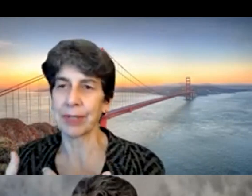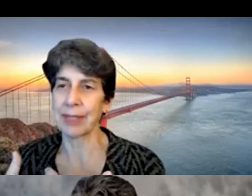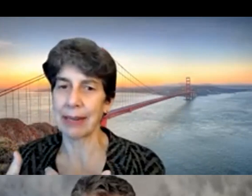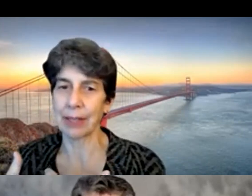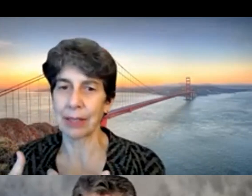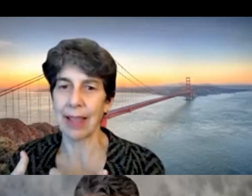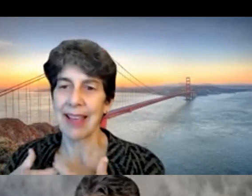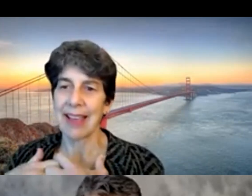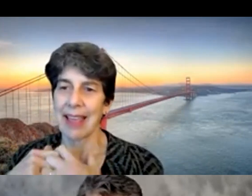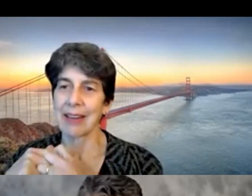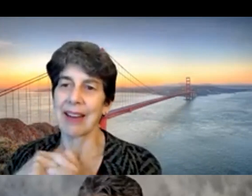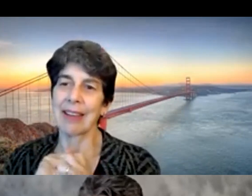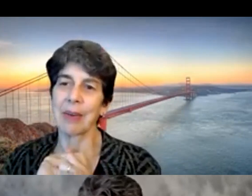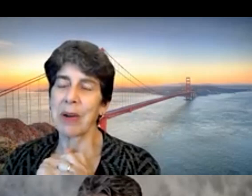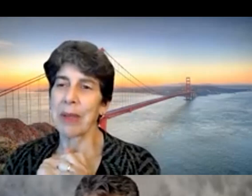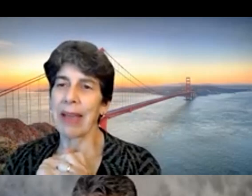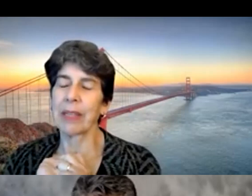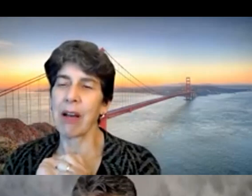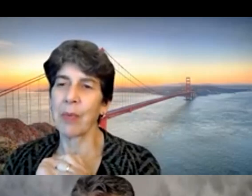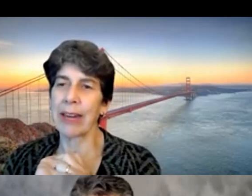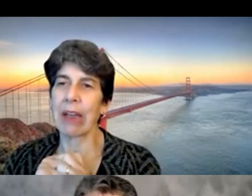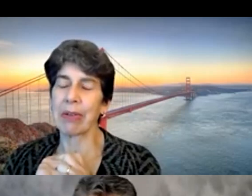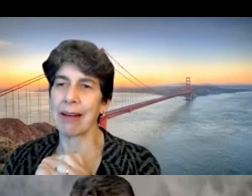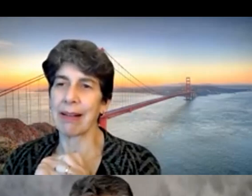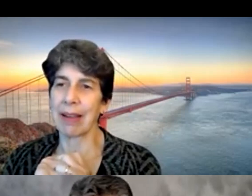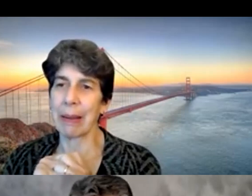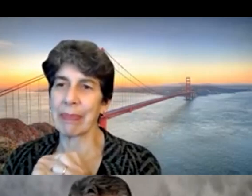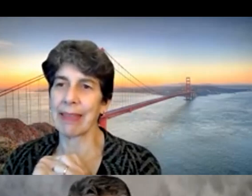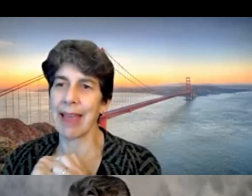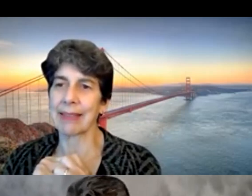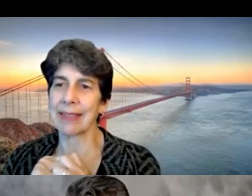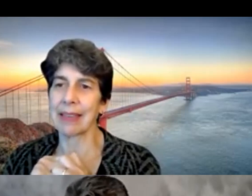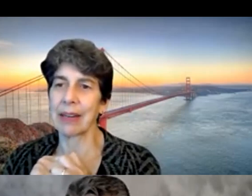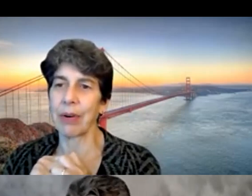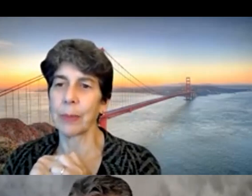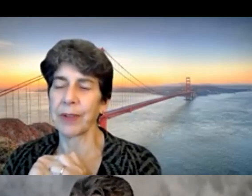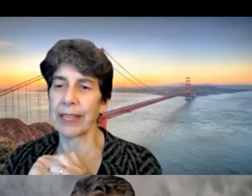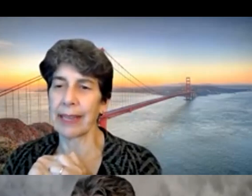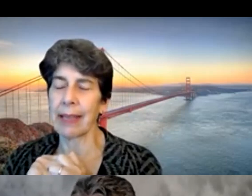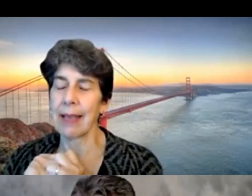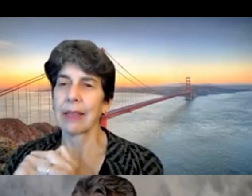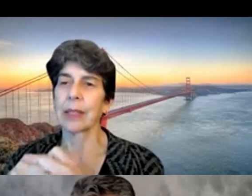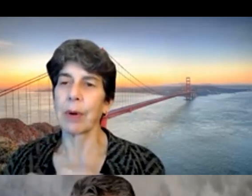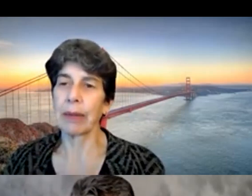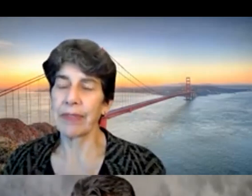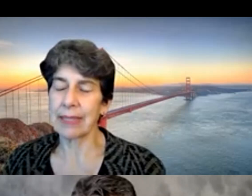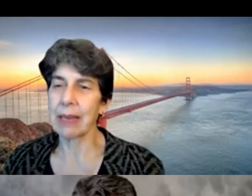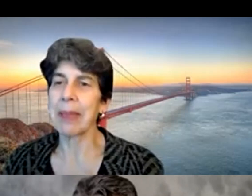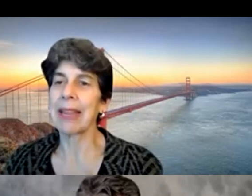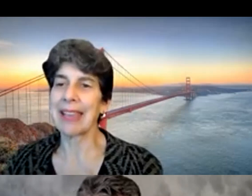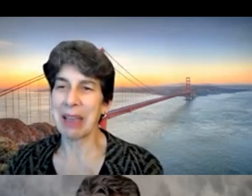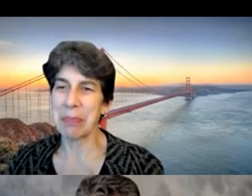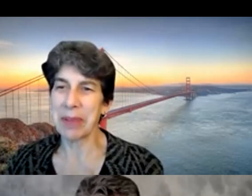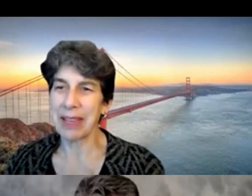to be person-centered. And I think we know we have a long way to go there. And that's, hopefully the role of